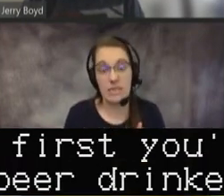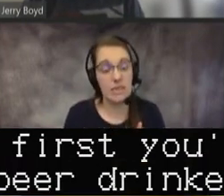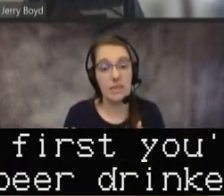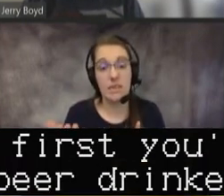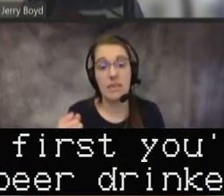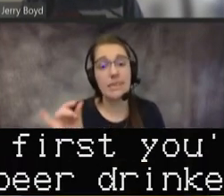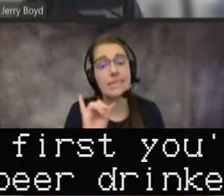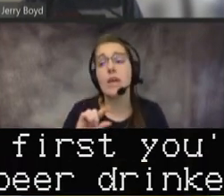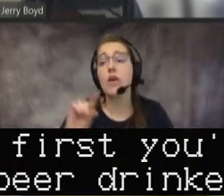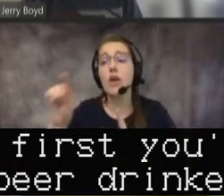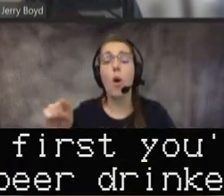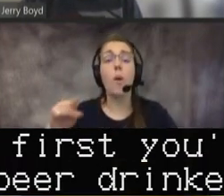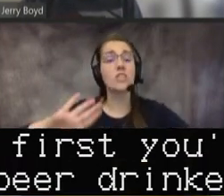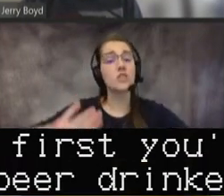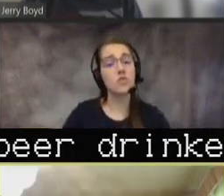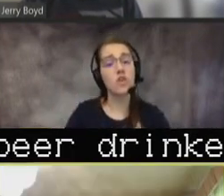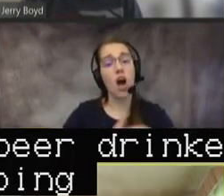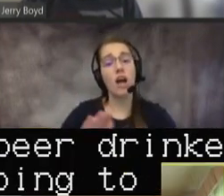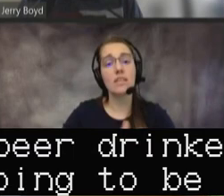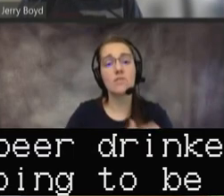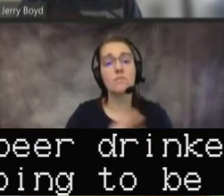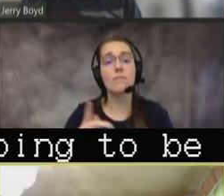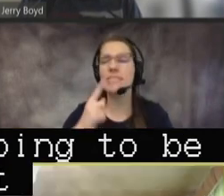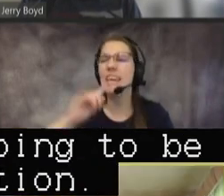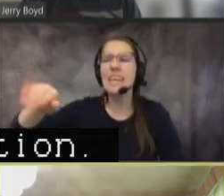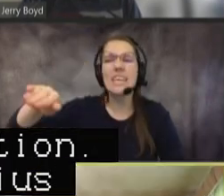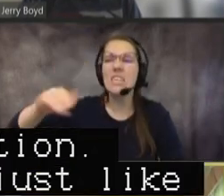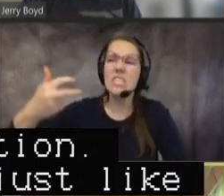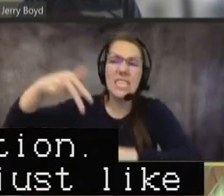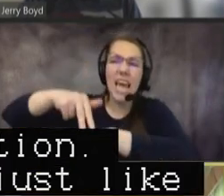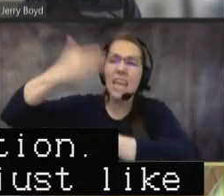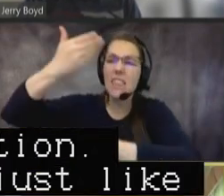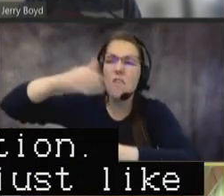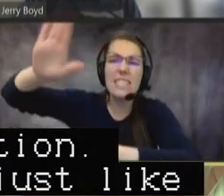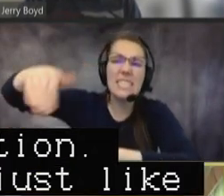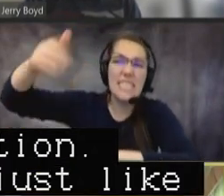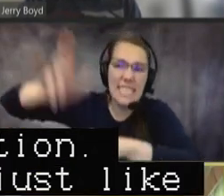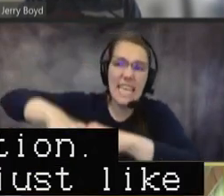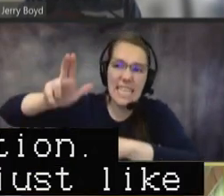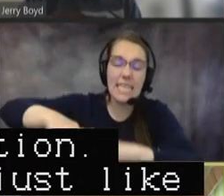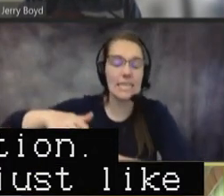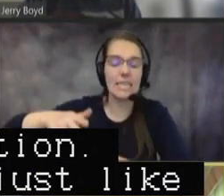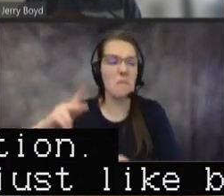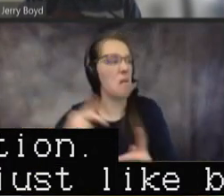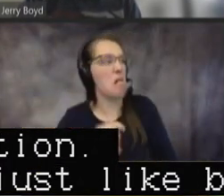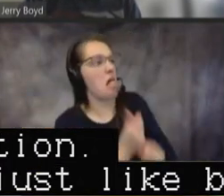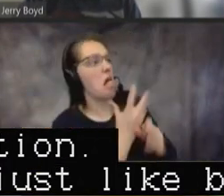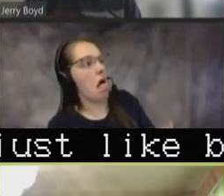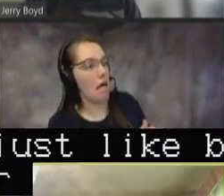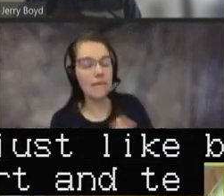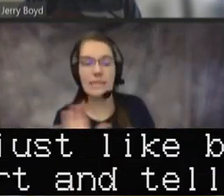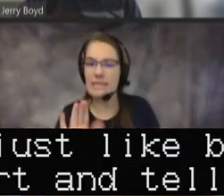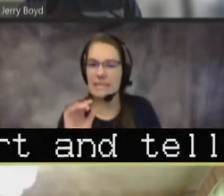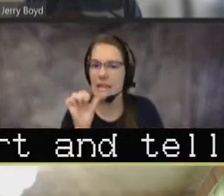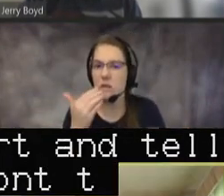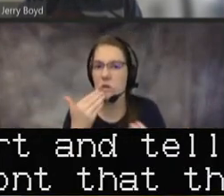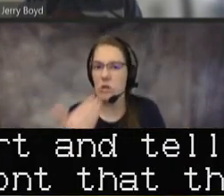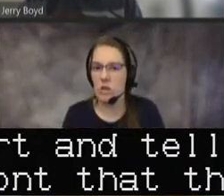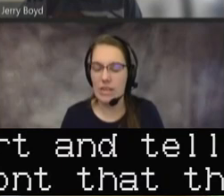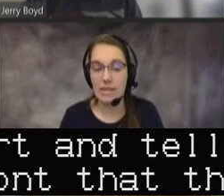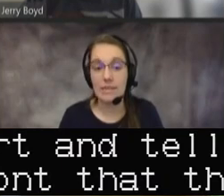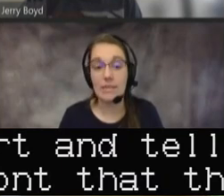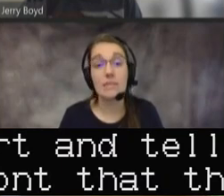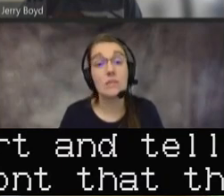at a concert and telling people down up front. That's not going to work well. So it just seems to me that since we brought this to